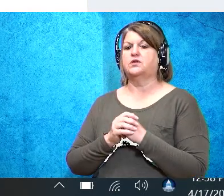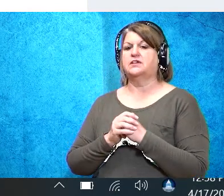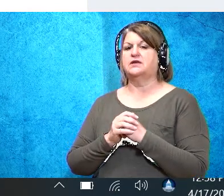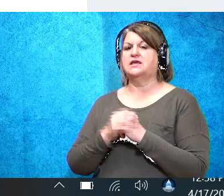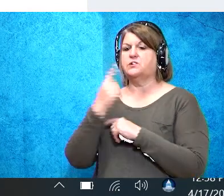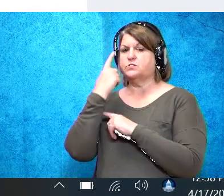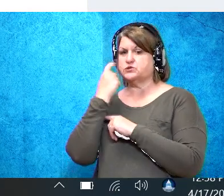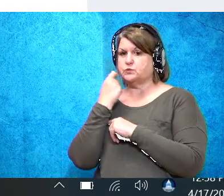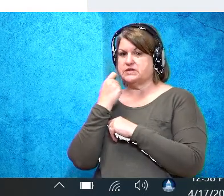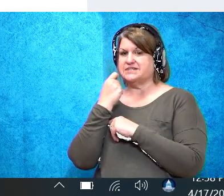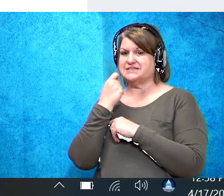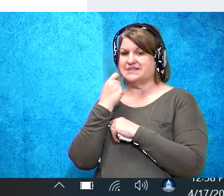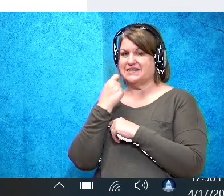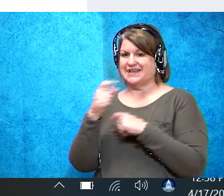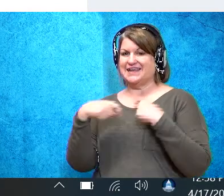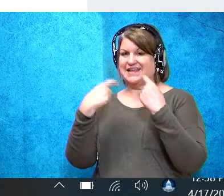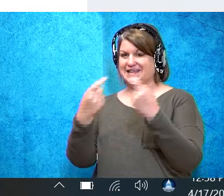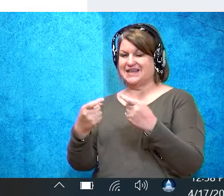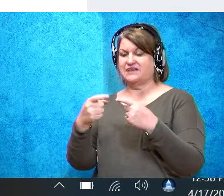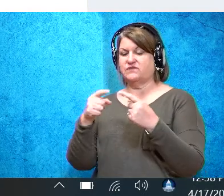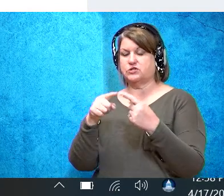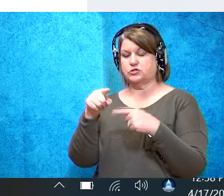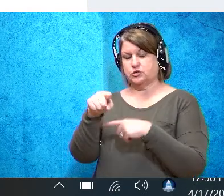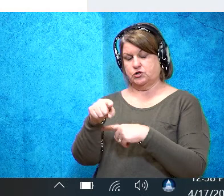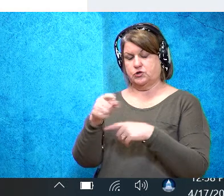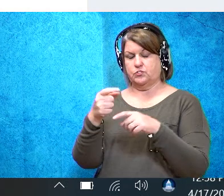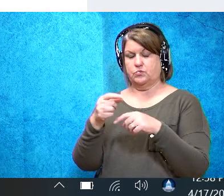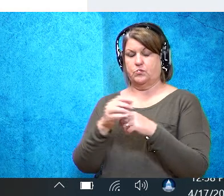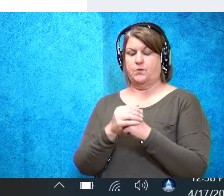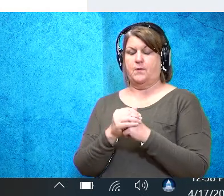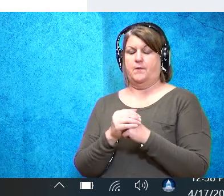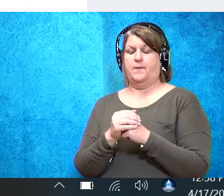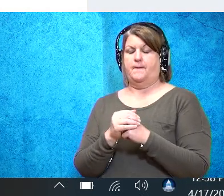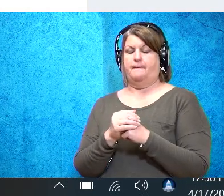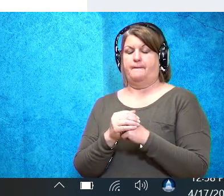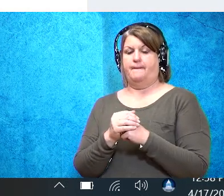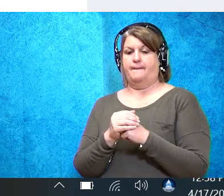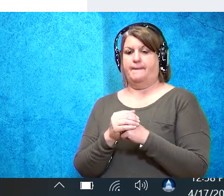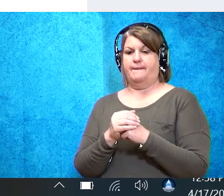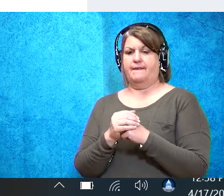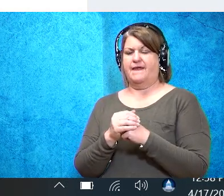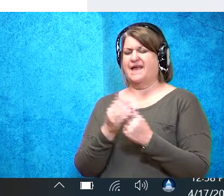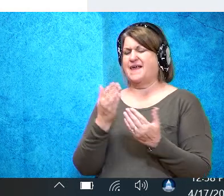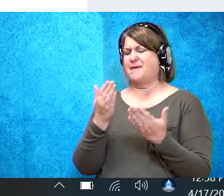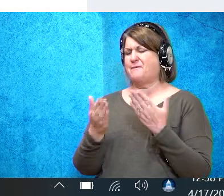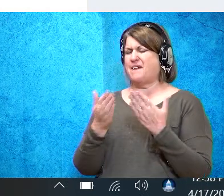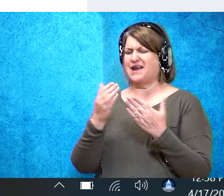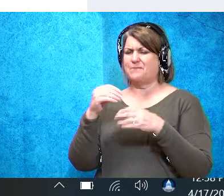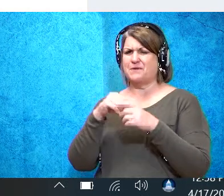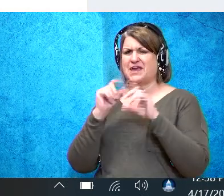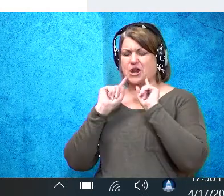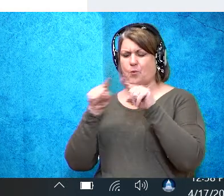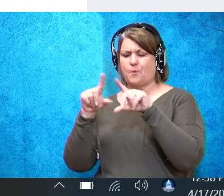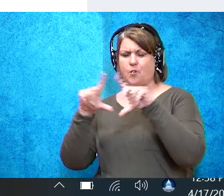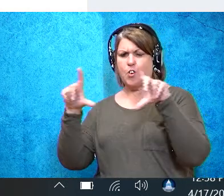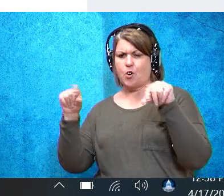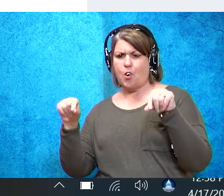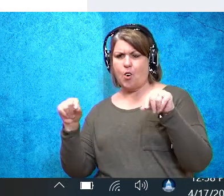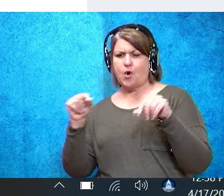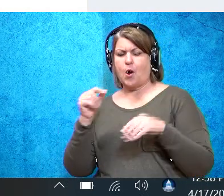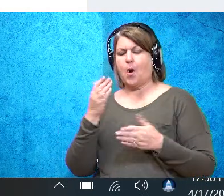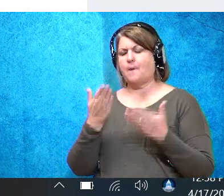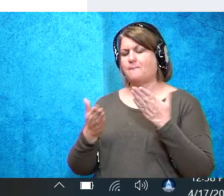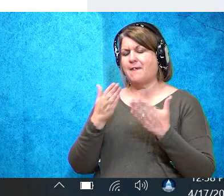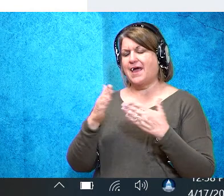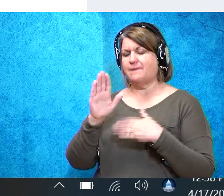recently shared with you by your school. It might have come home in a report card, or your child might have